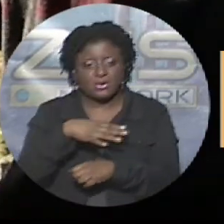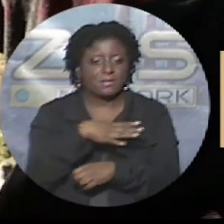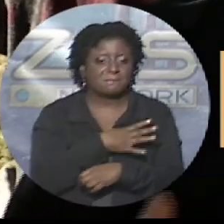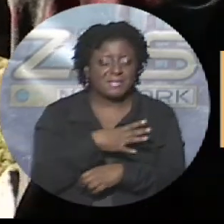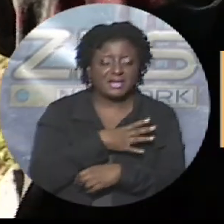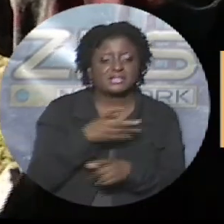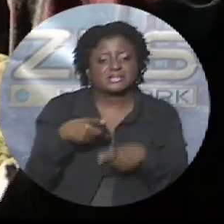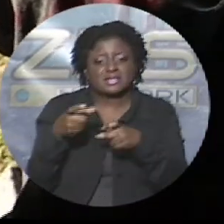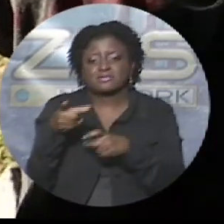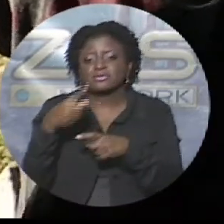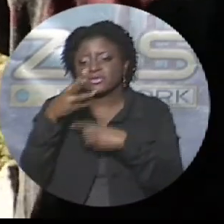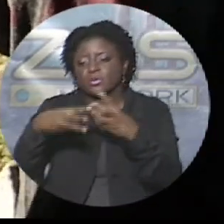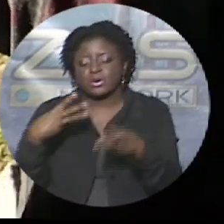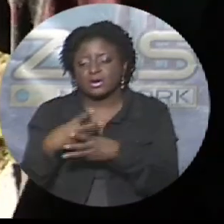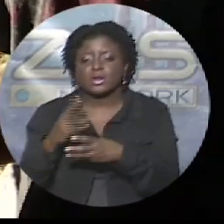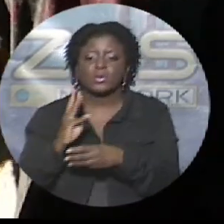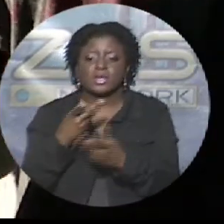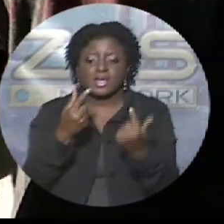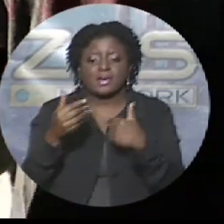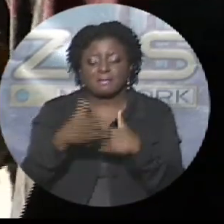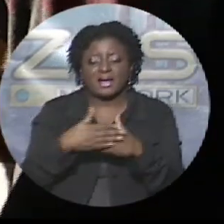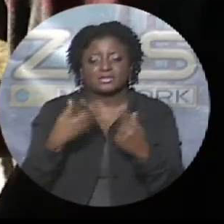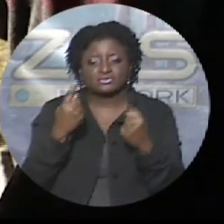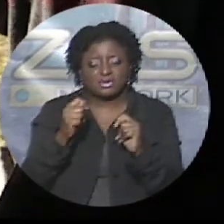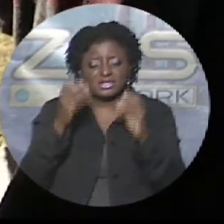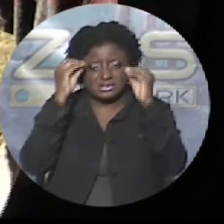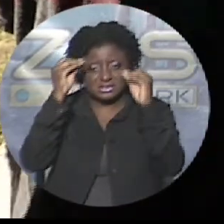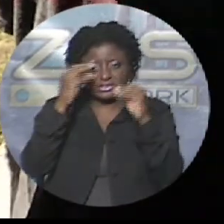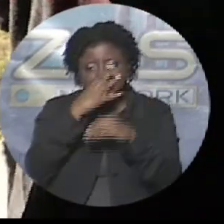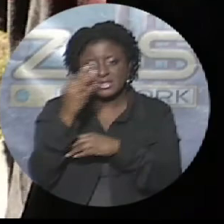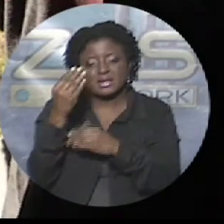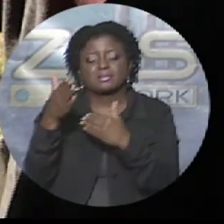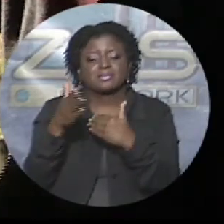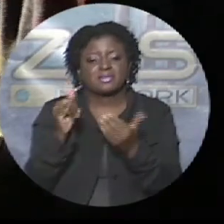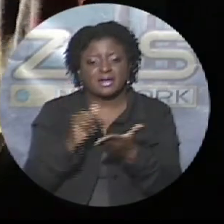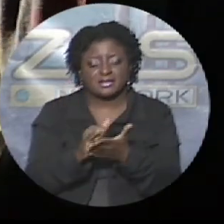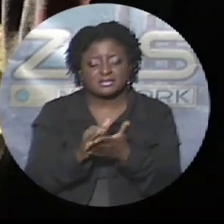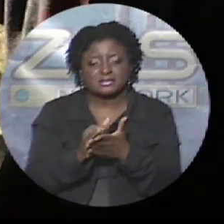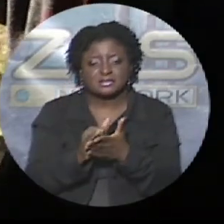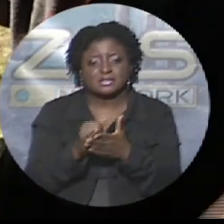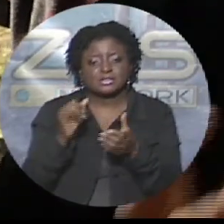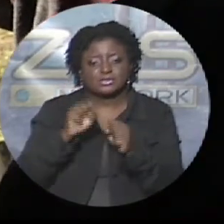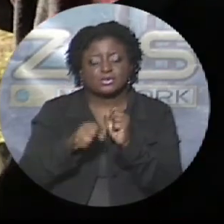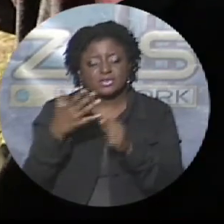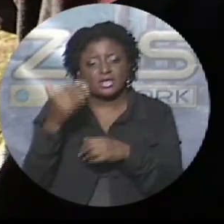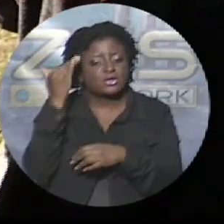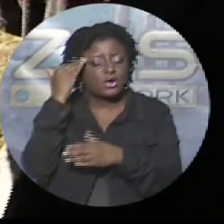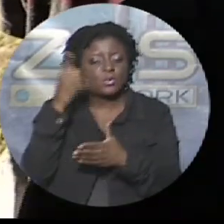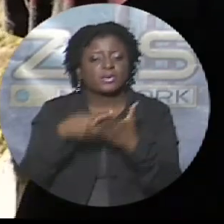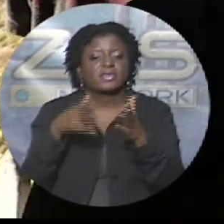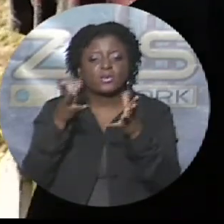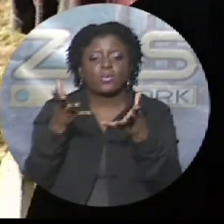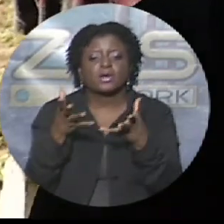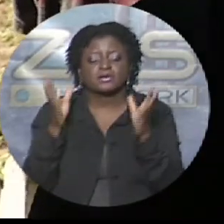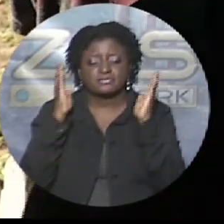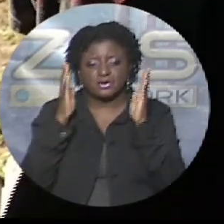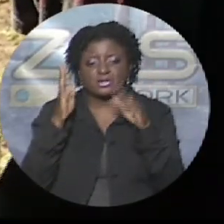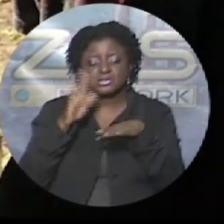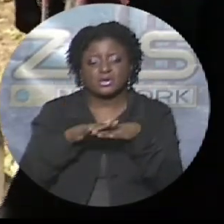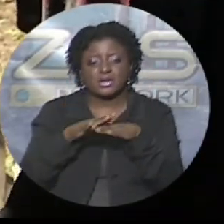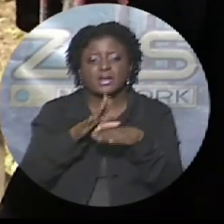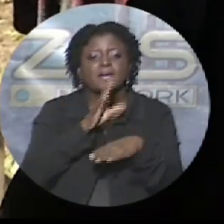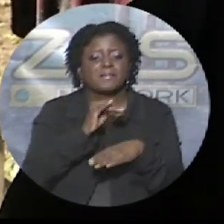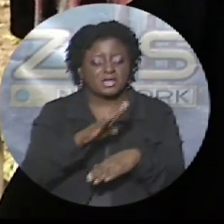we were trying to come back to try and break it down for them so they can know the things that they want to focus on, such as in terms of being courteous, being helpful one to